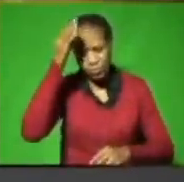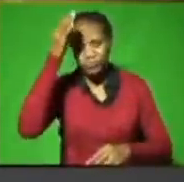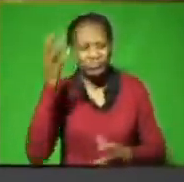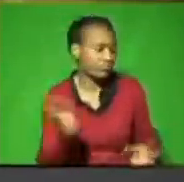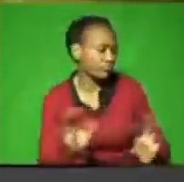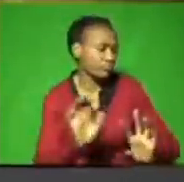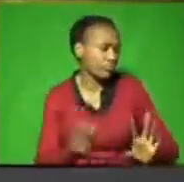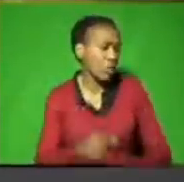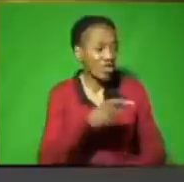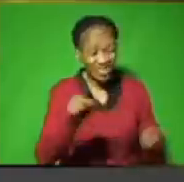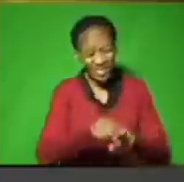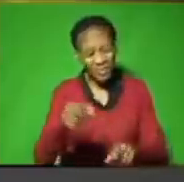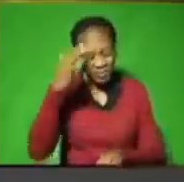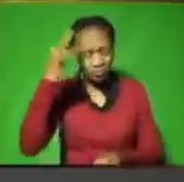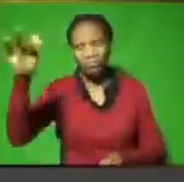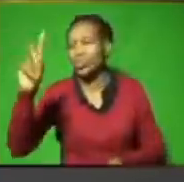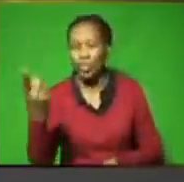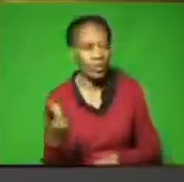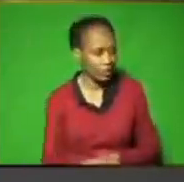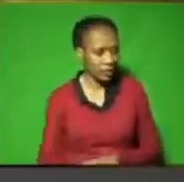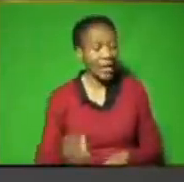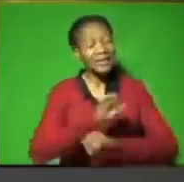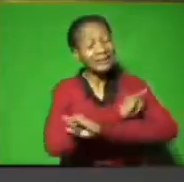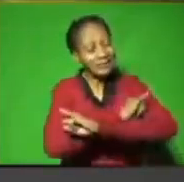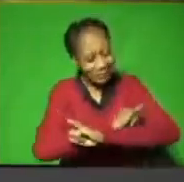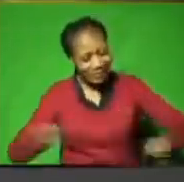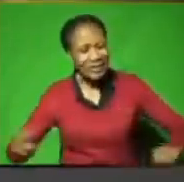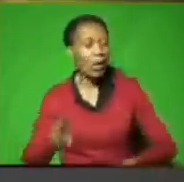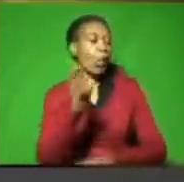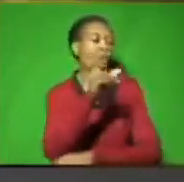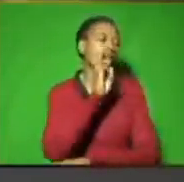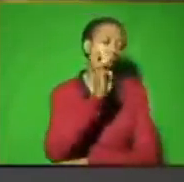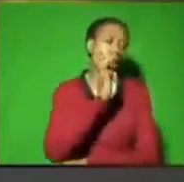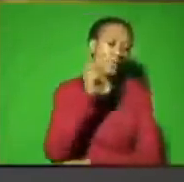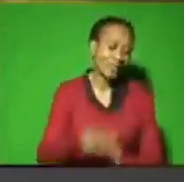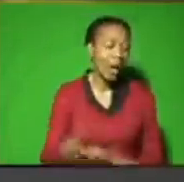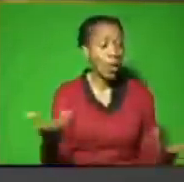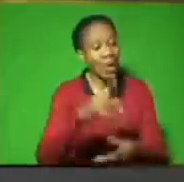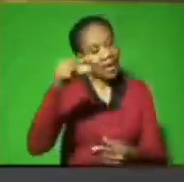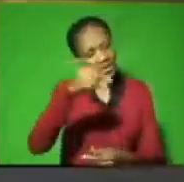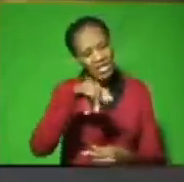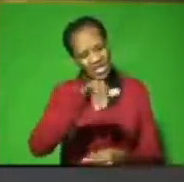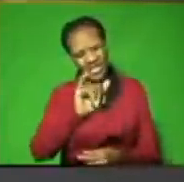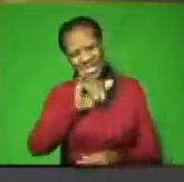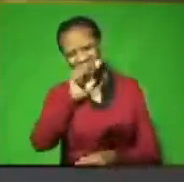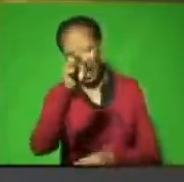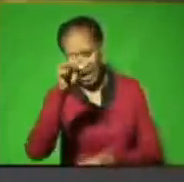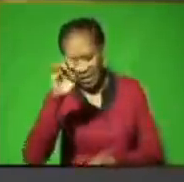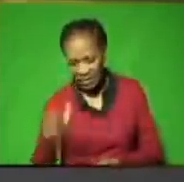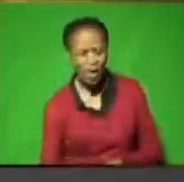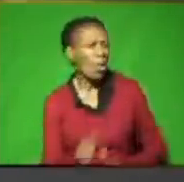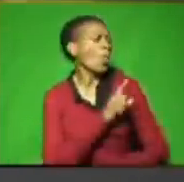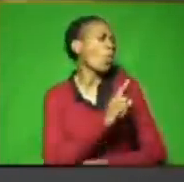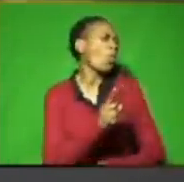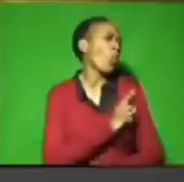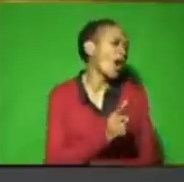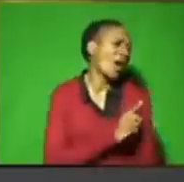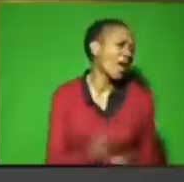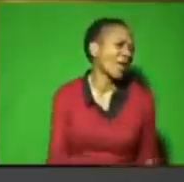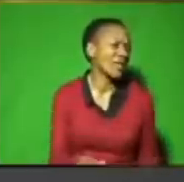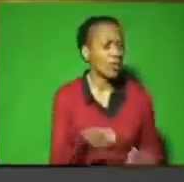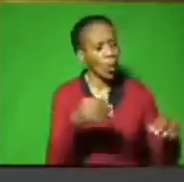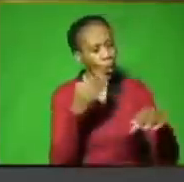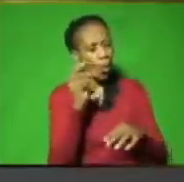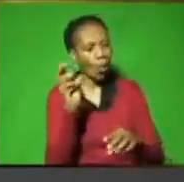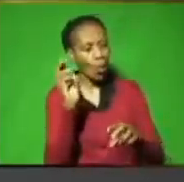That thing is imagination. The crisis is water in Giyane. Why is water not in the